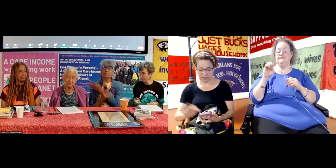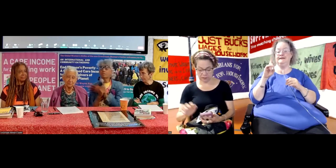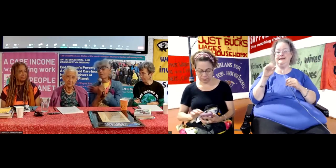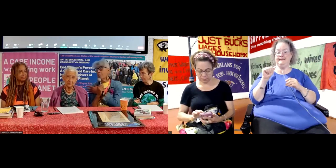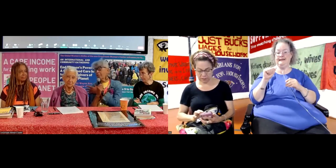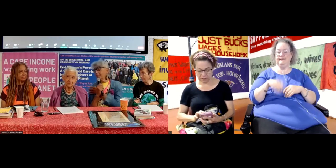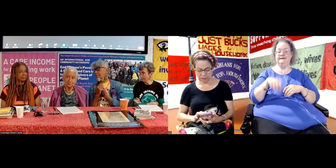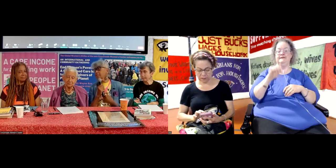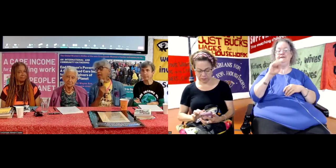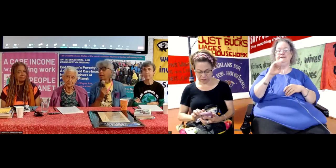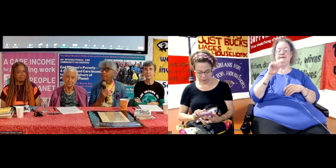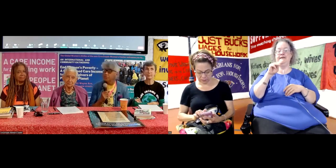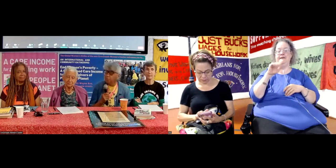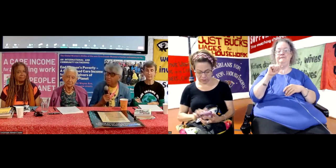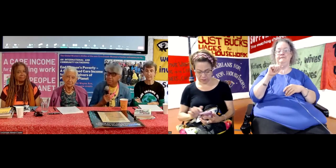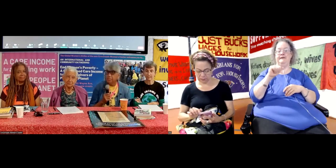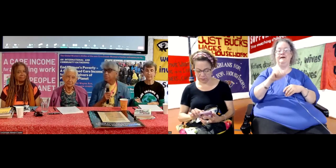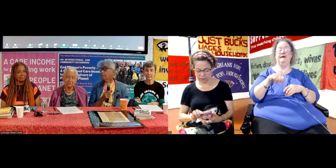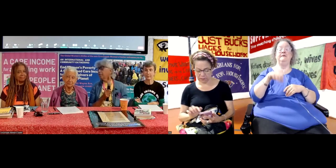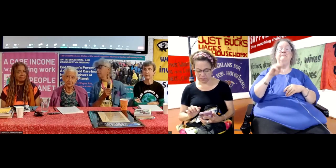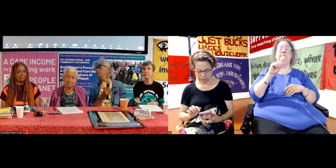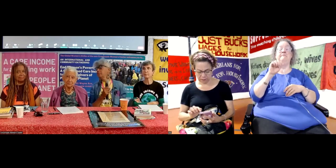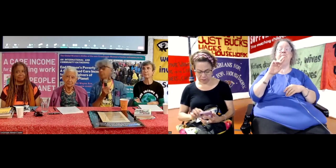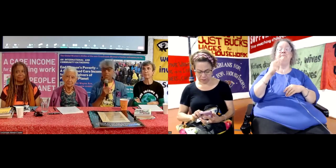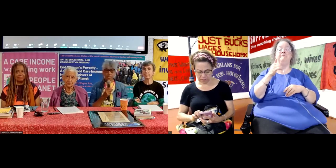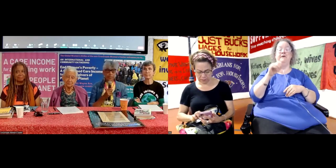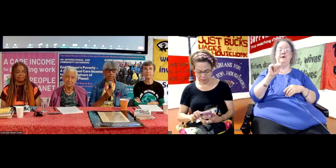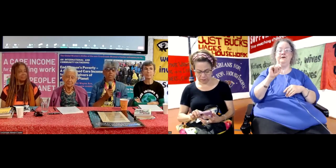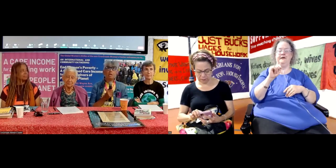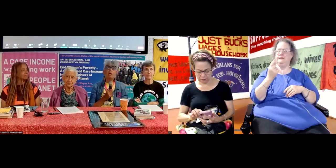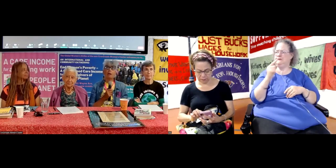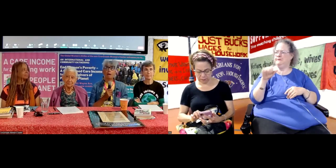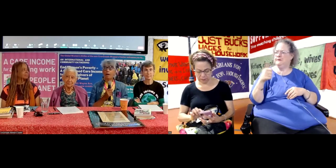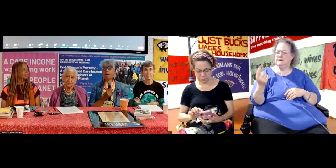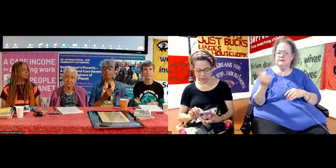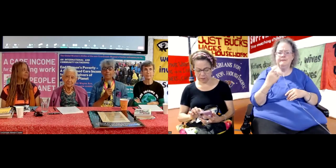James, Margaret Prescod, Swati, who's coming in a few minutes, I think.